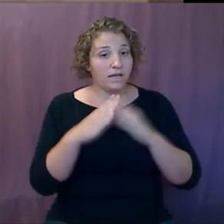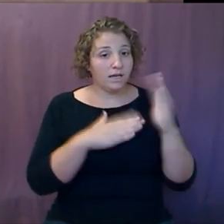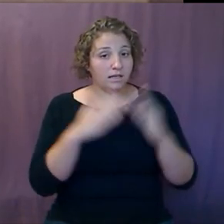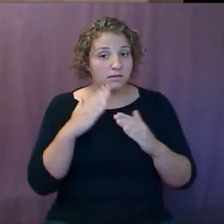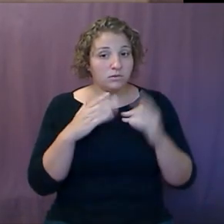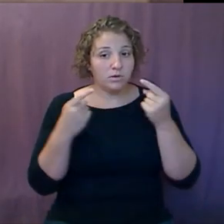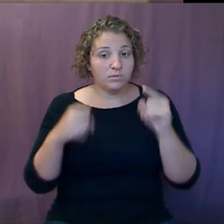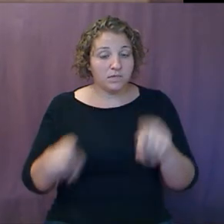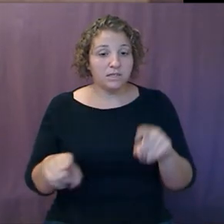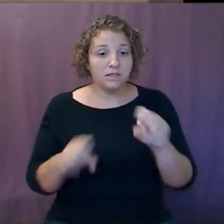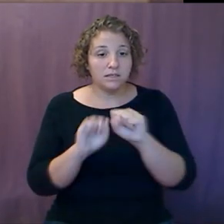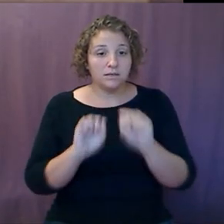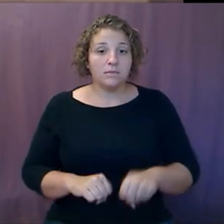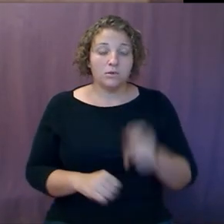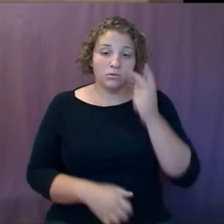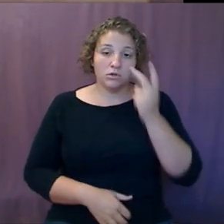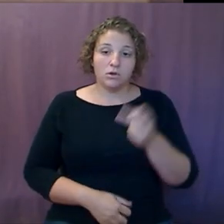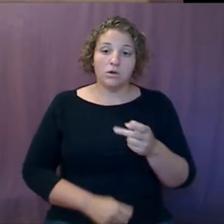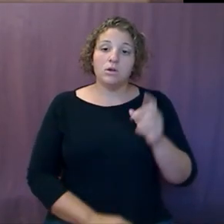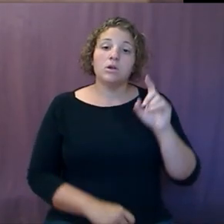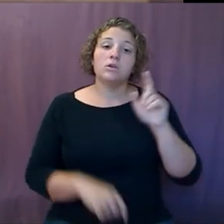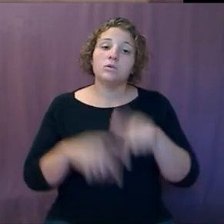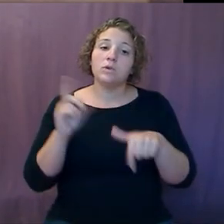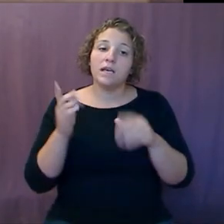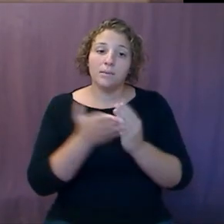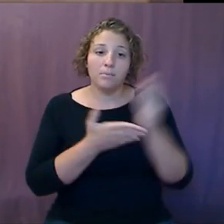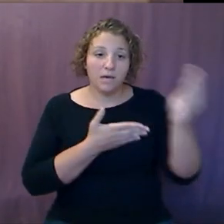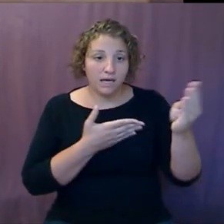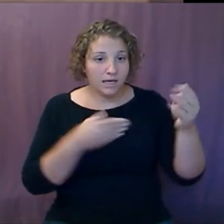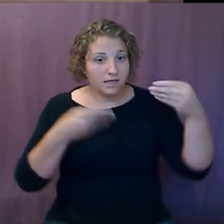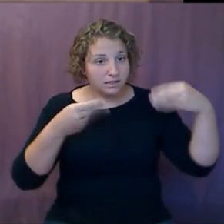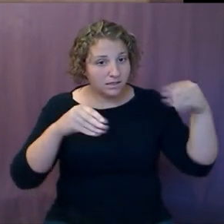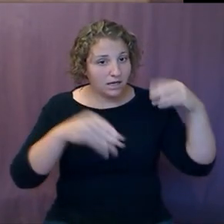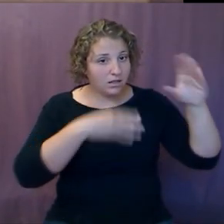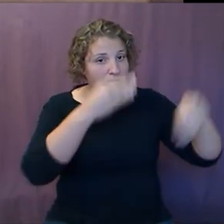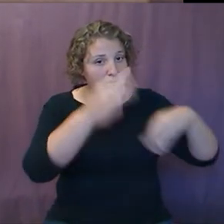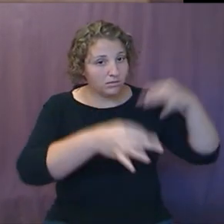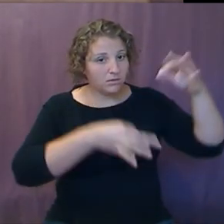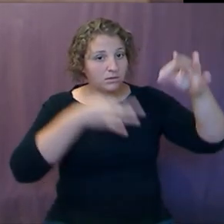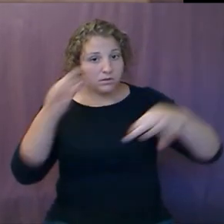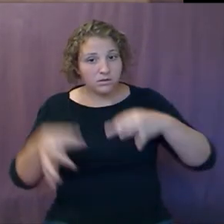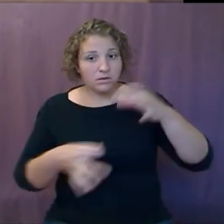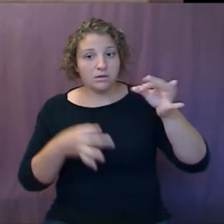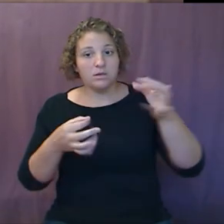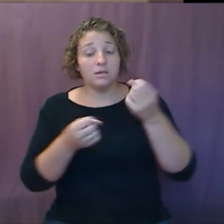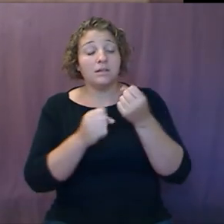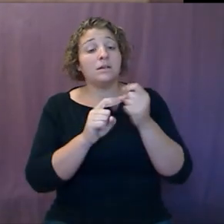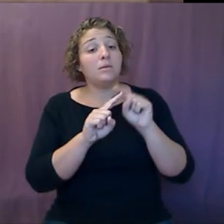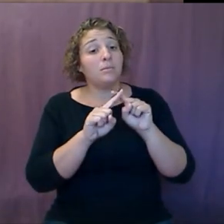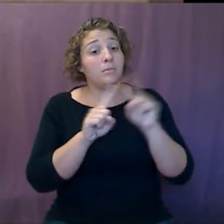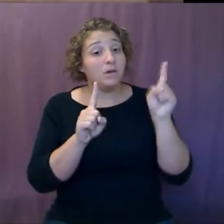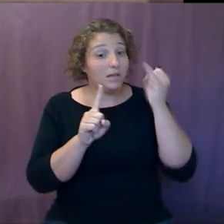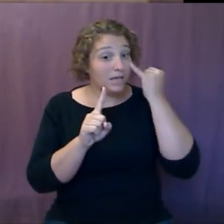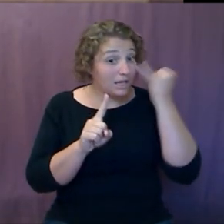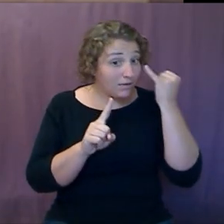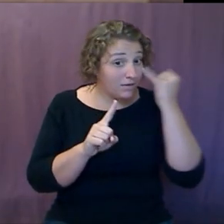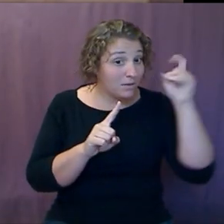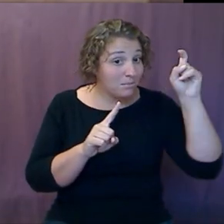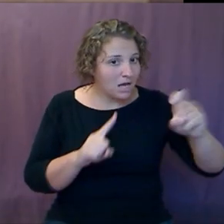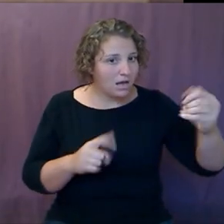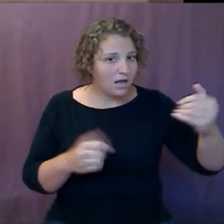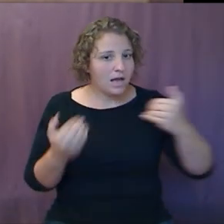this last week in some detail no man might buy or sell save or accept that he had the mark of the beast